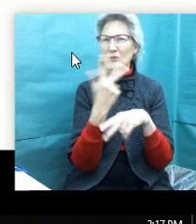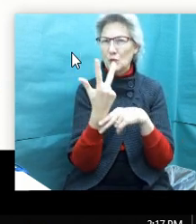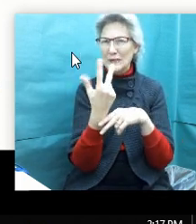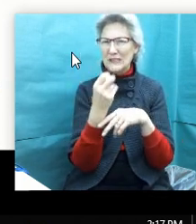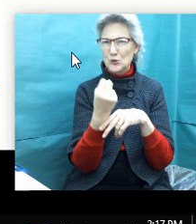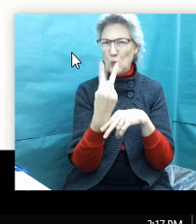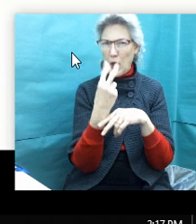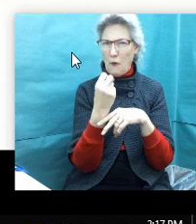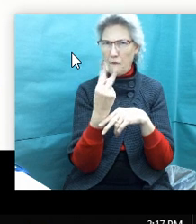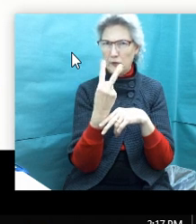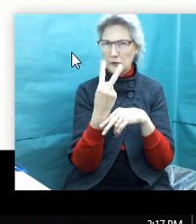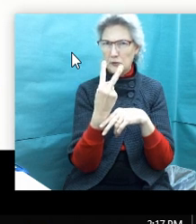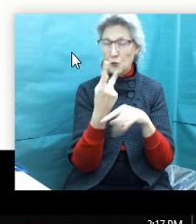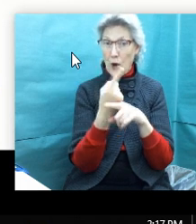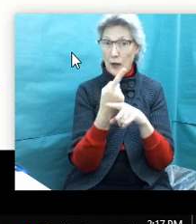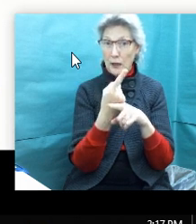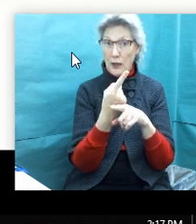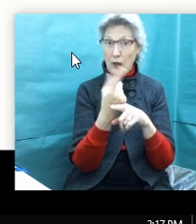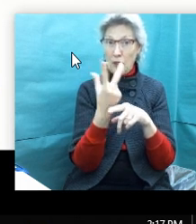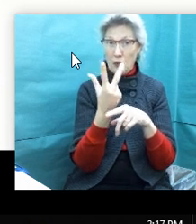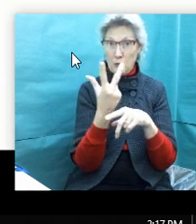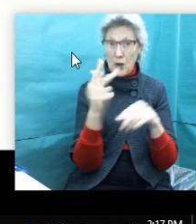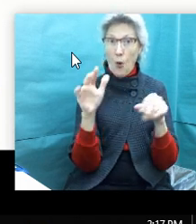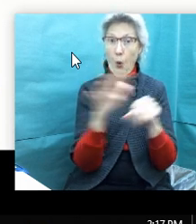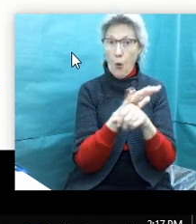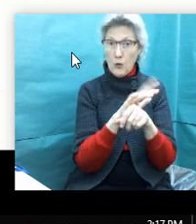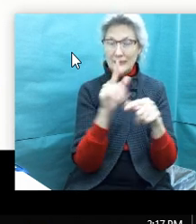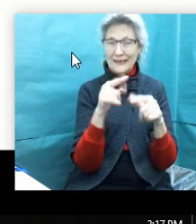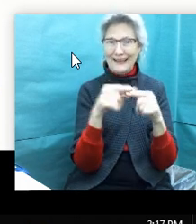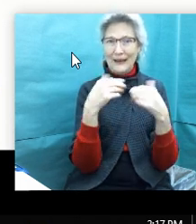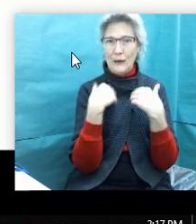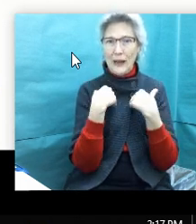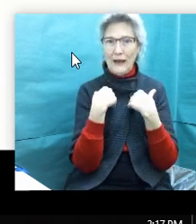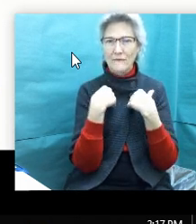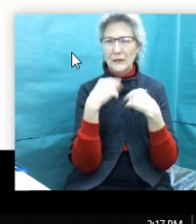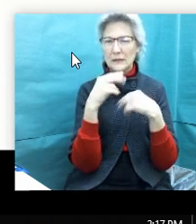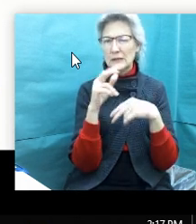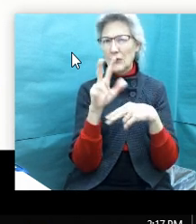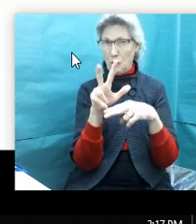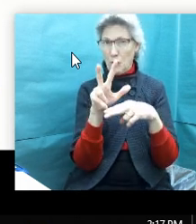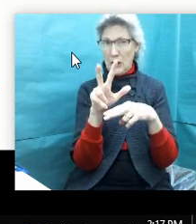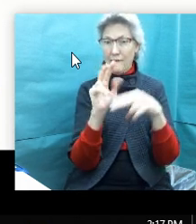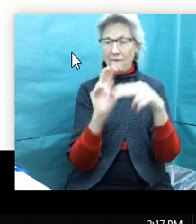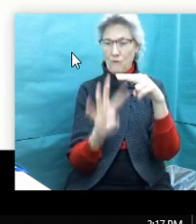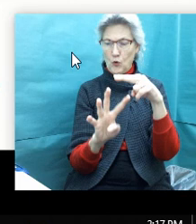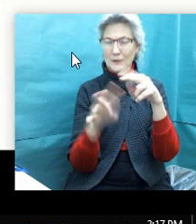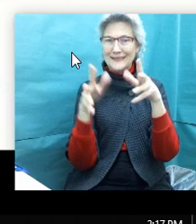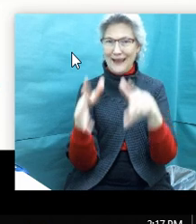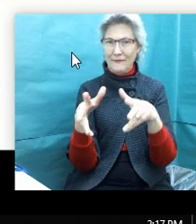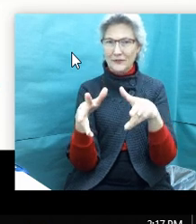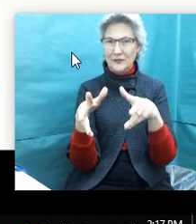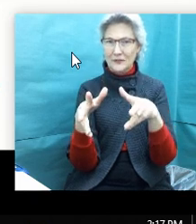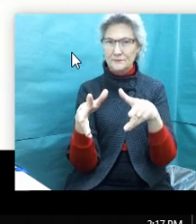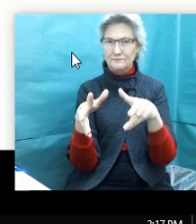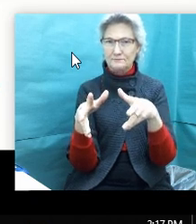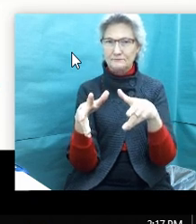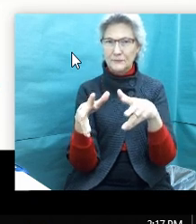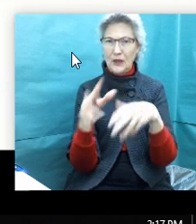is 12, right? So that's 3 wholes. And then I would have 3 left over. So that'd be